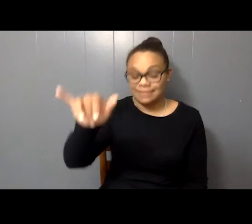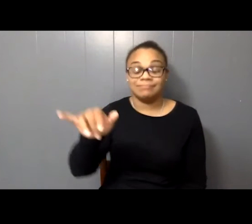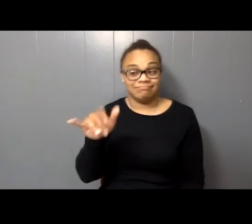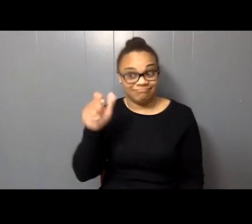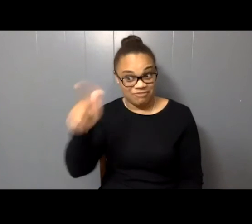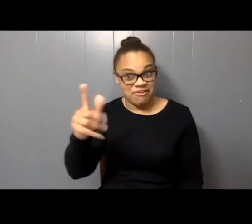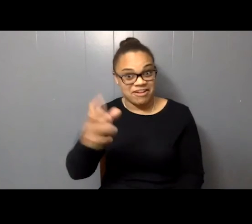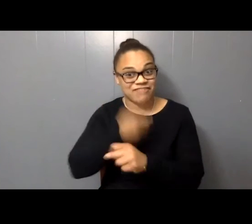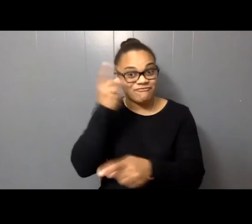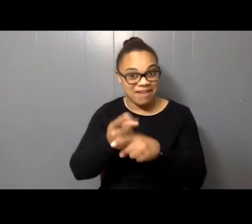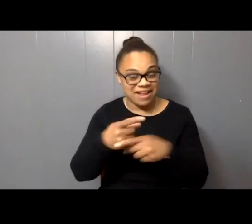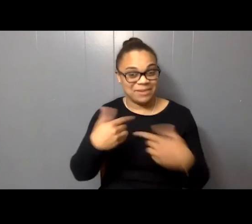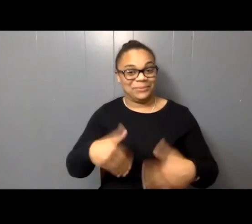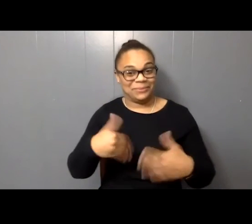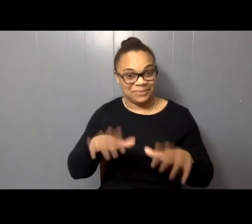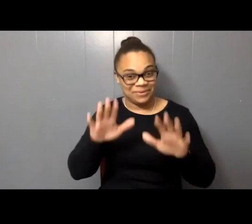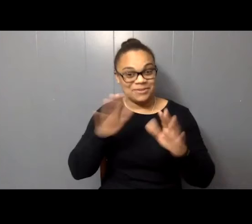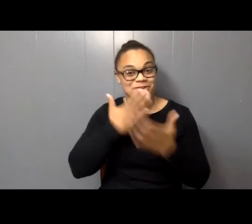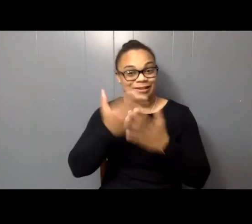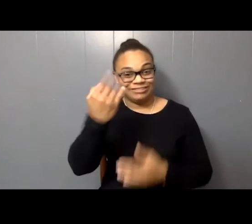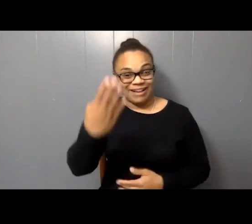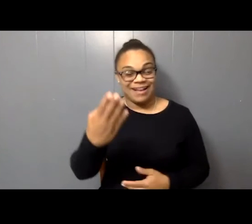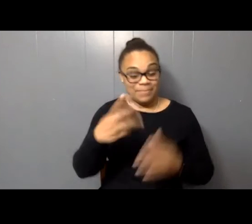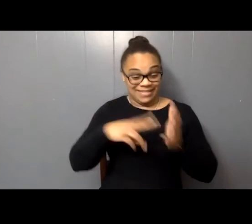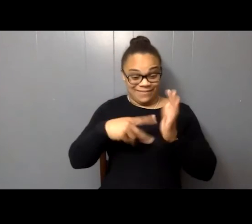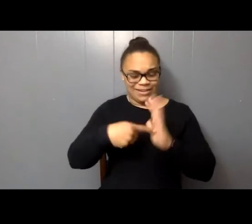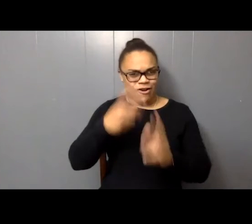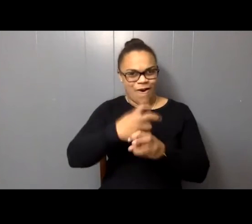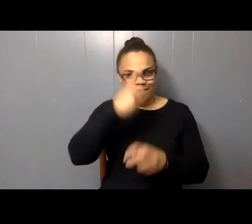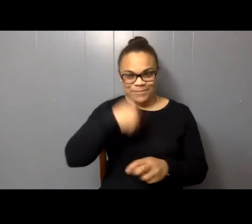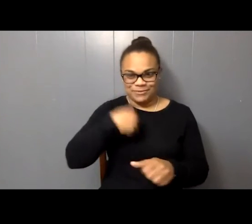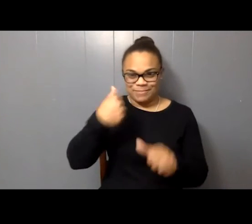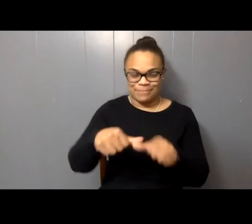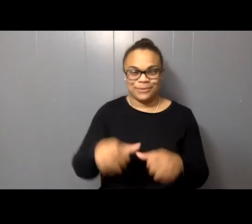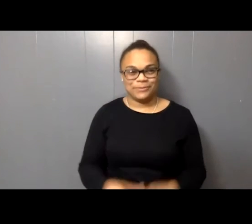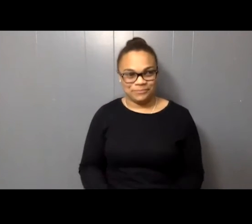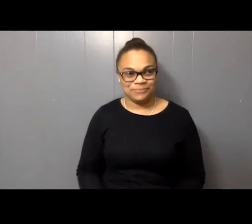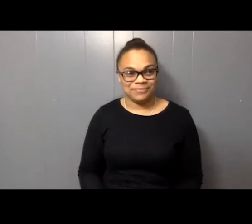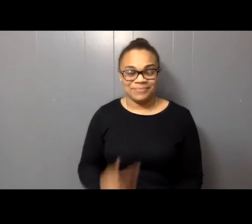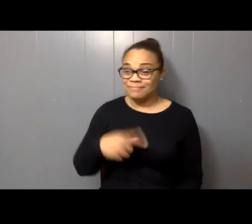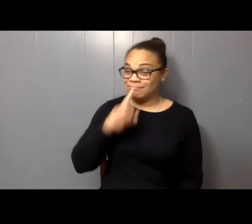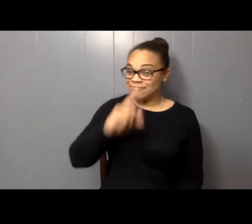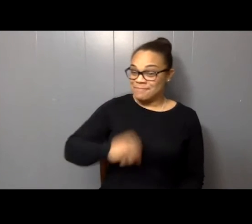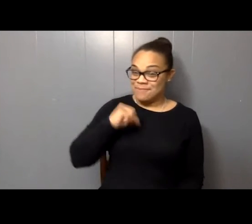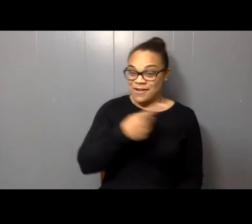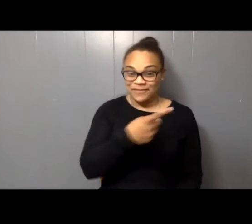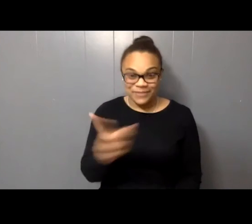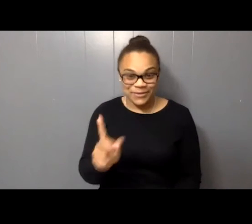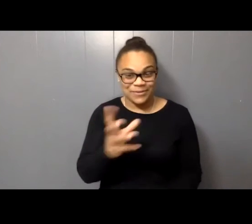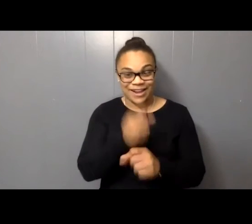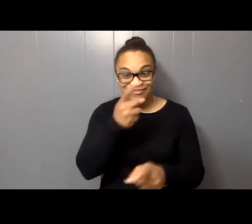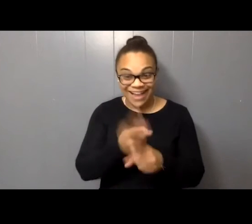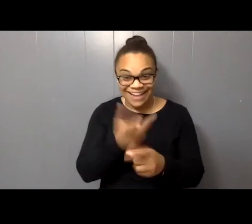definitions are also hard for me to remember. So make sure, I'm very proud of you guys for that one, getting that one right. Good